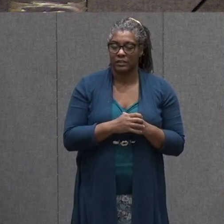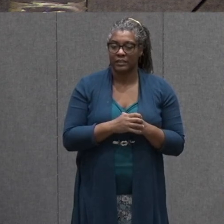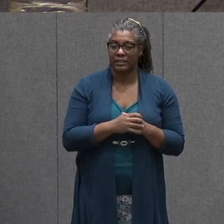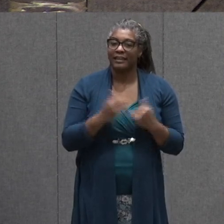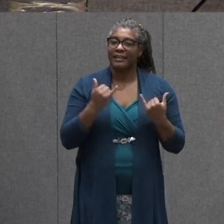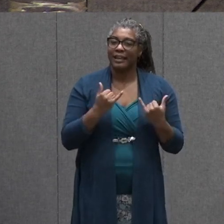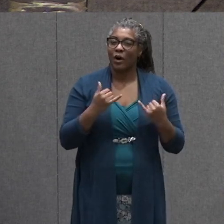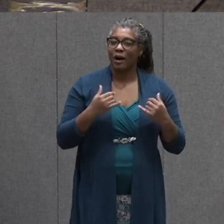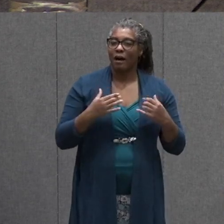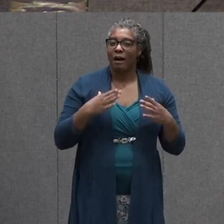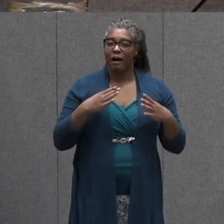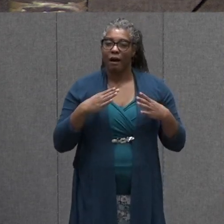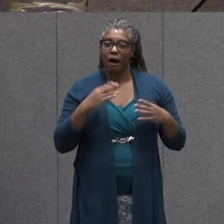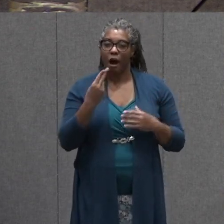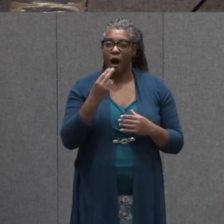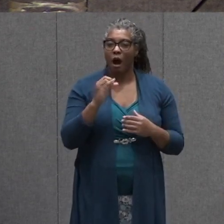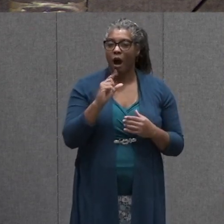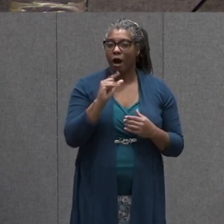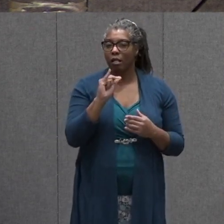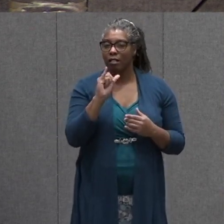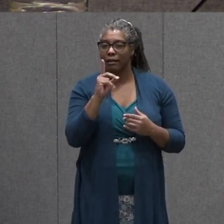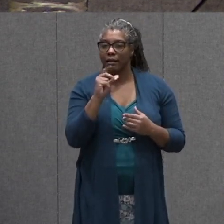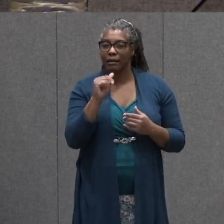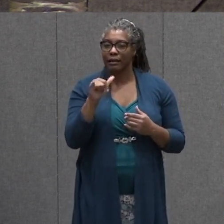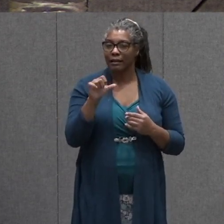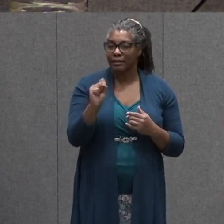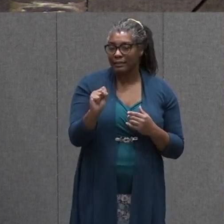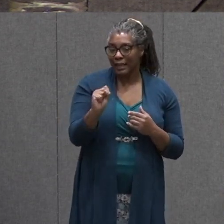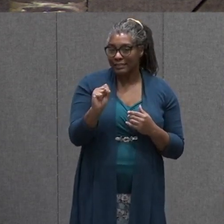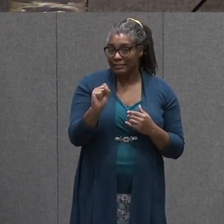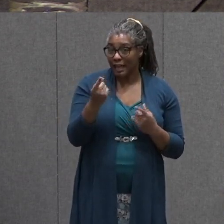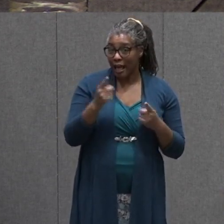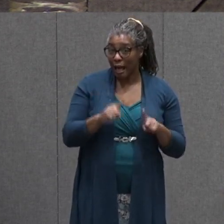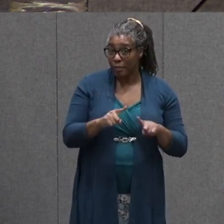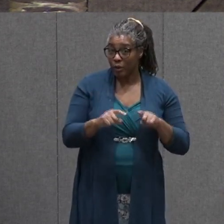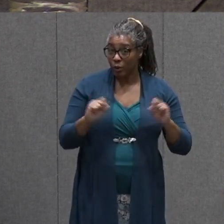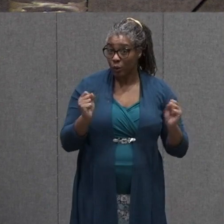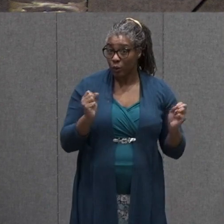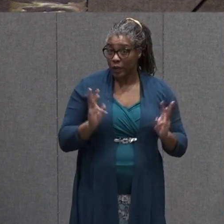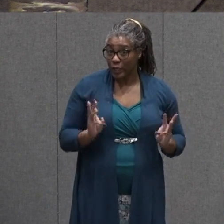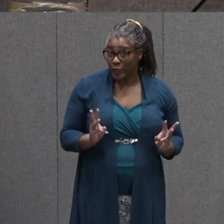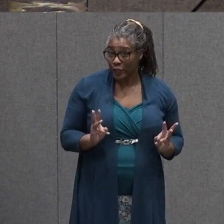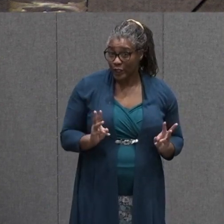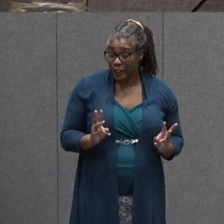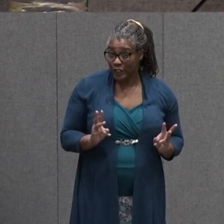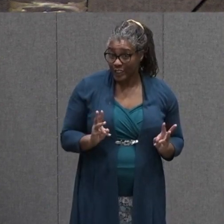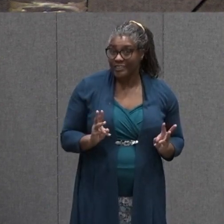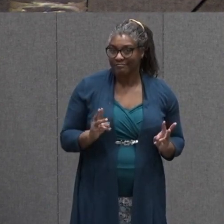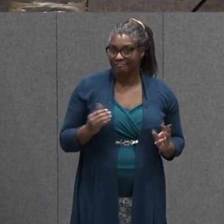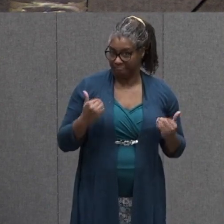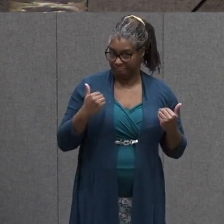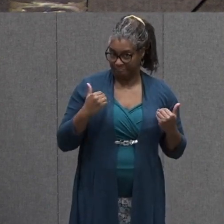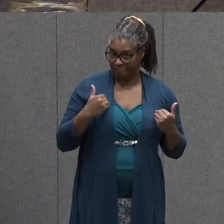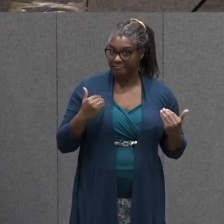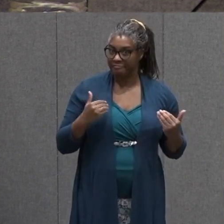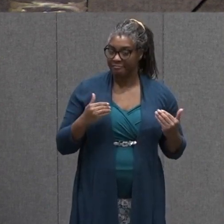Next, we see that there are flowers growing. And finally, it says seeds